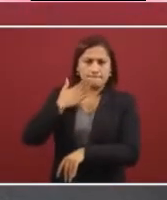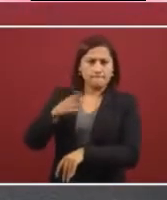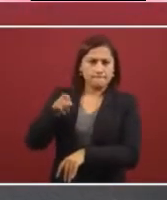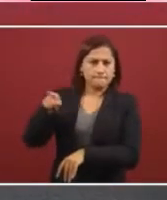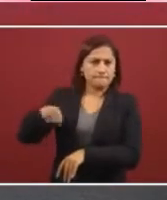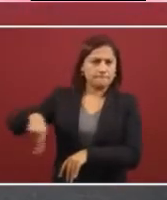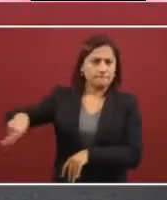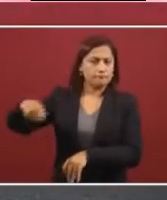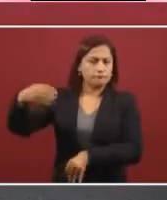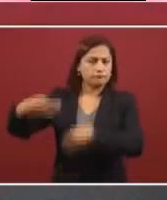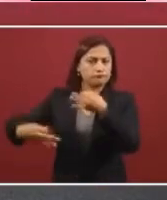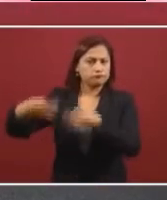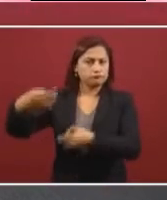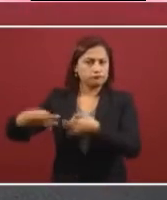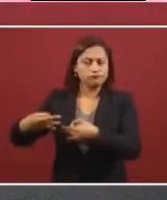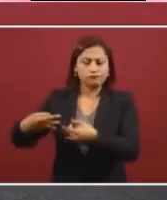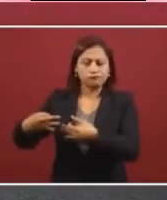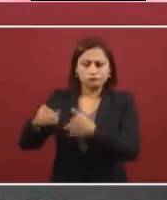judicial power.